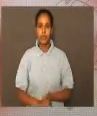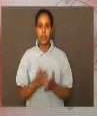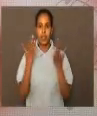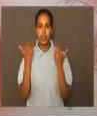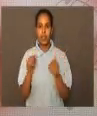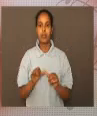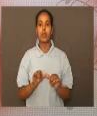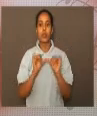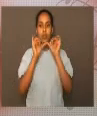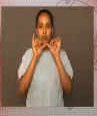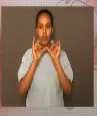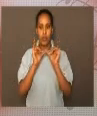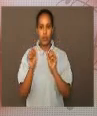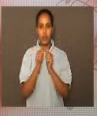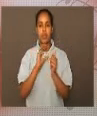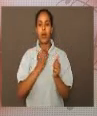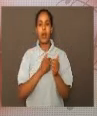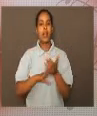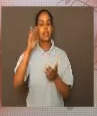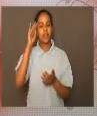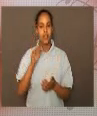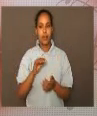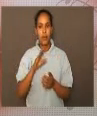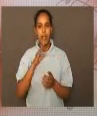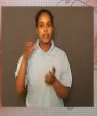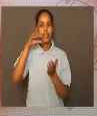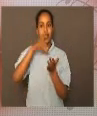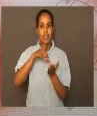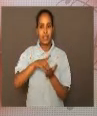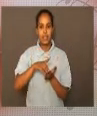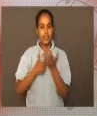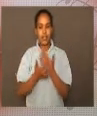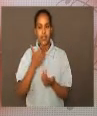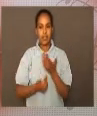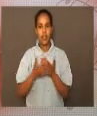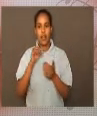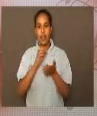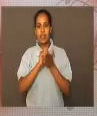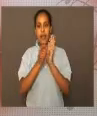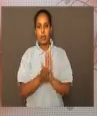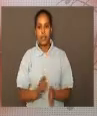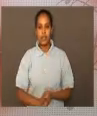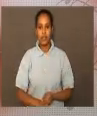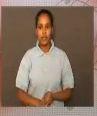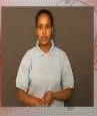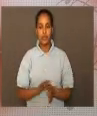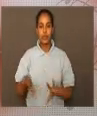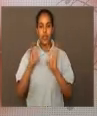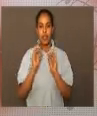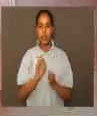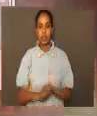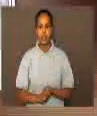Let us continue with our lesson by discussing an example.